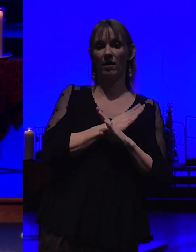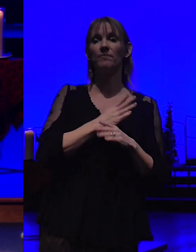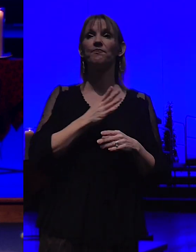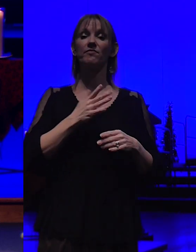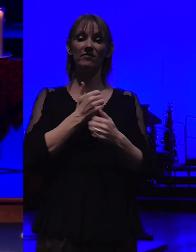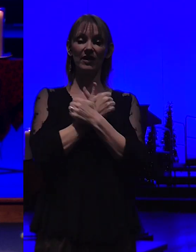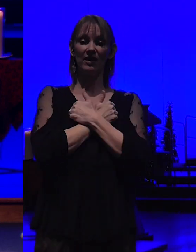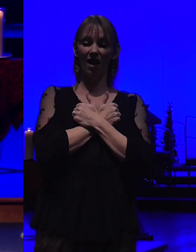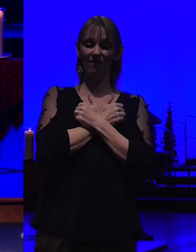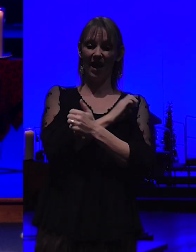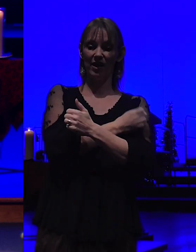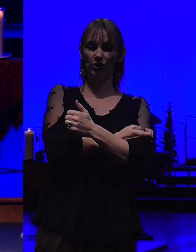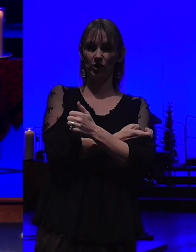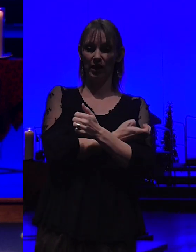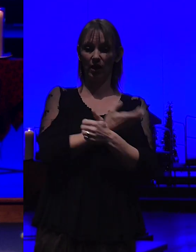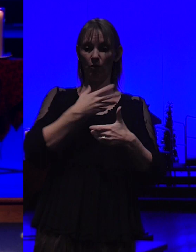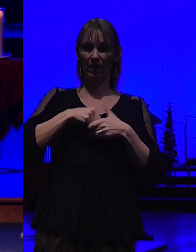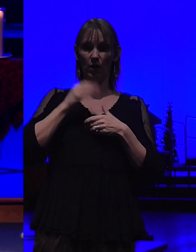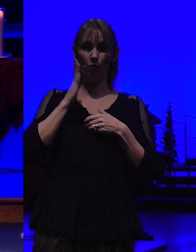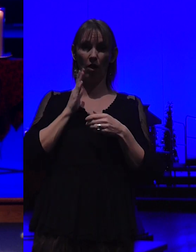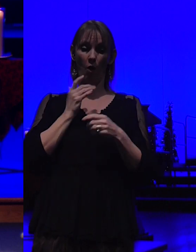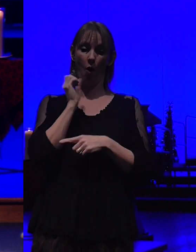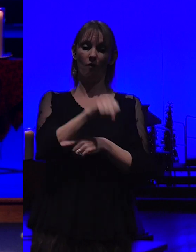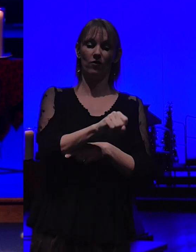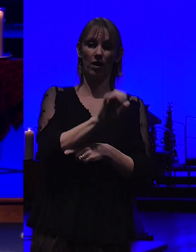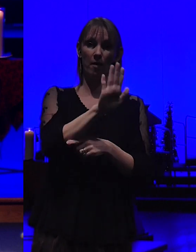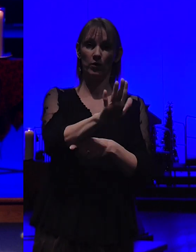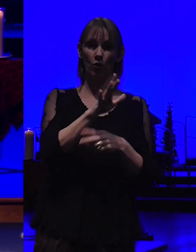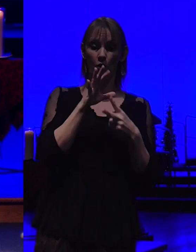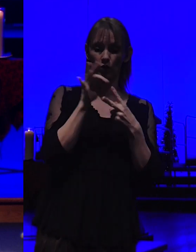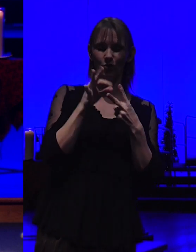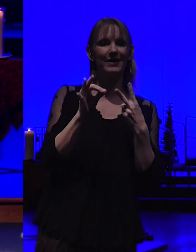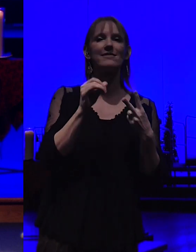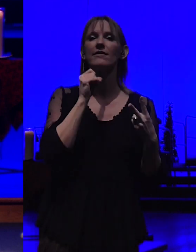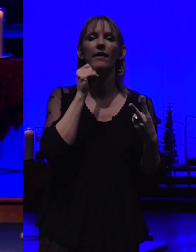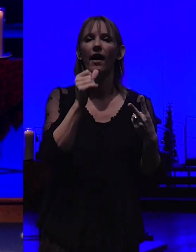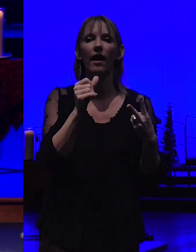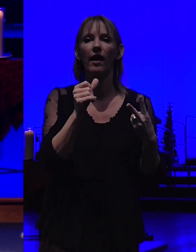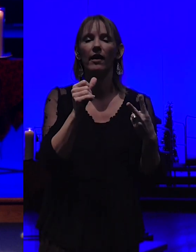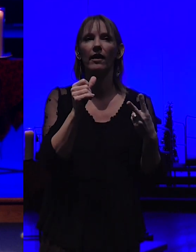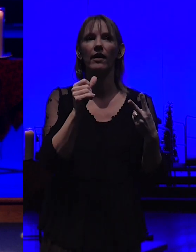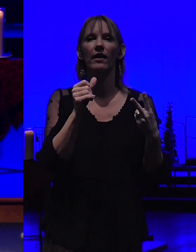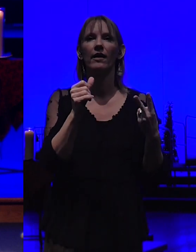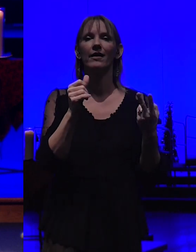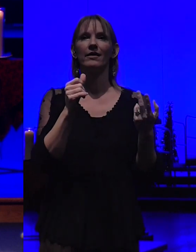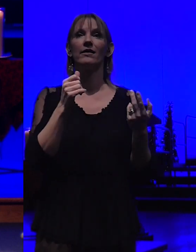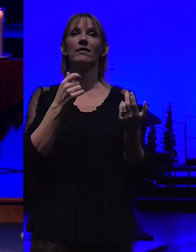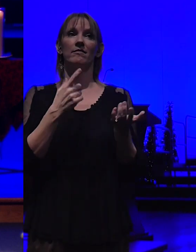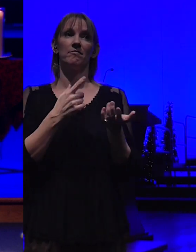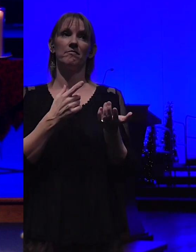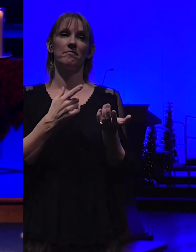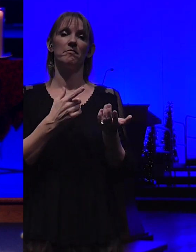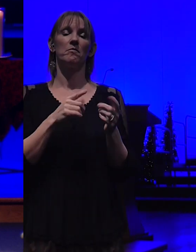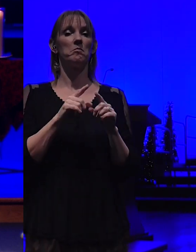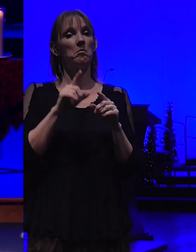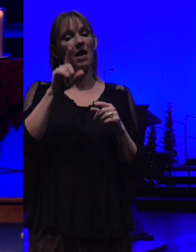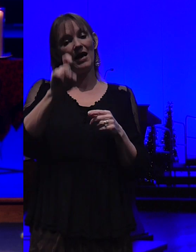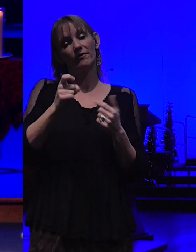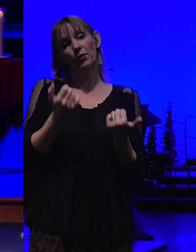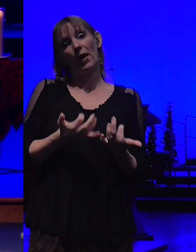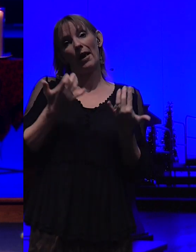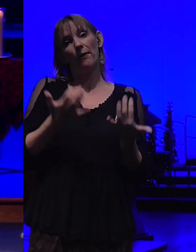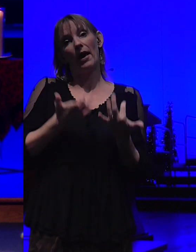sacred choice. It'll wait until you choose. And oftentimes that's a bit of a wait. But it's all in divine